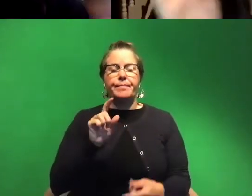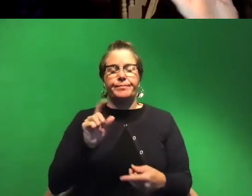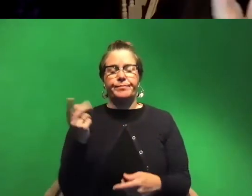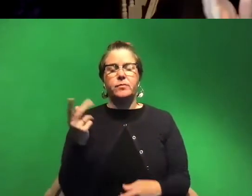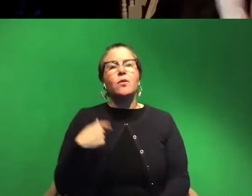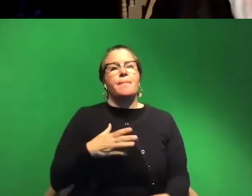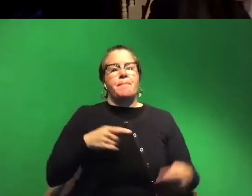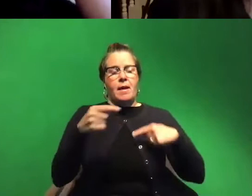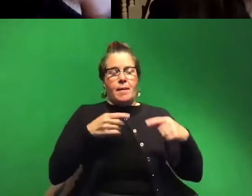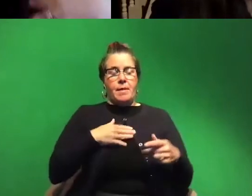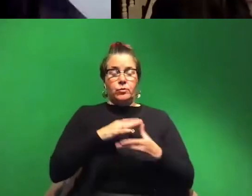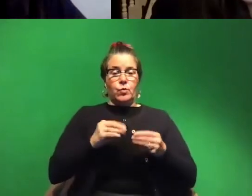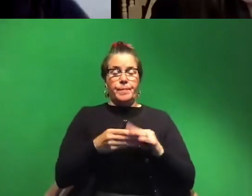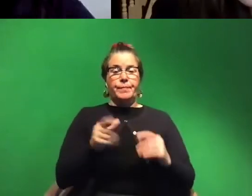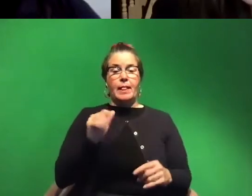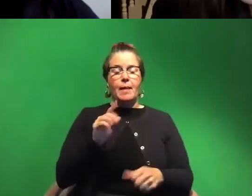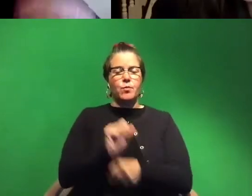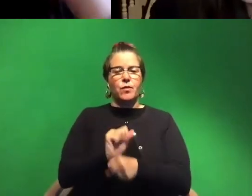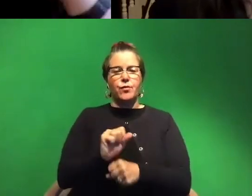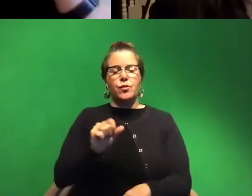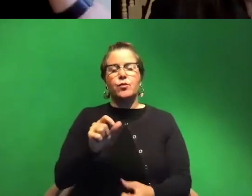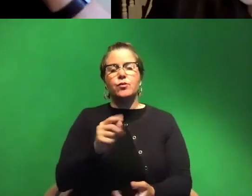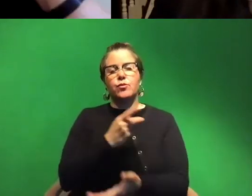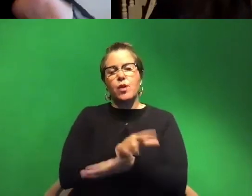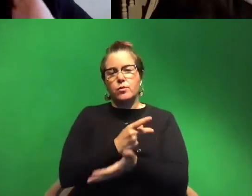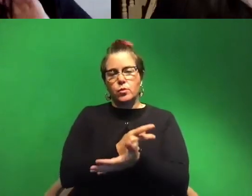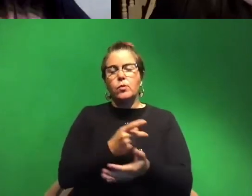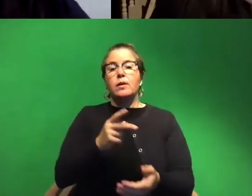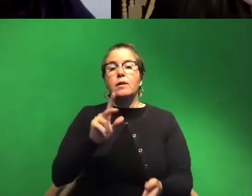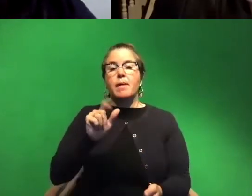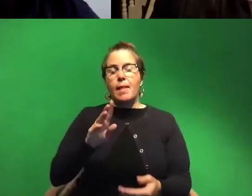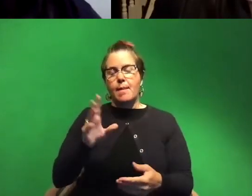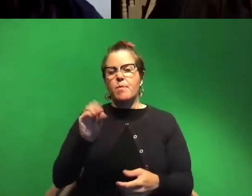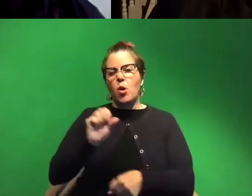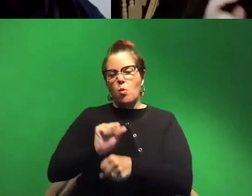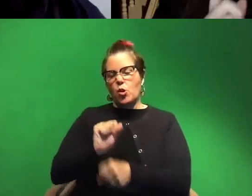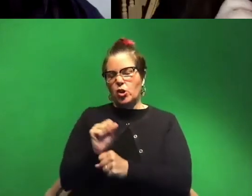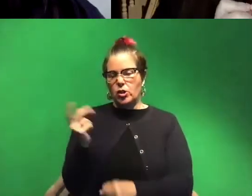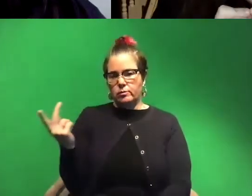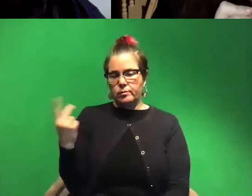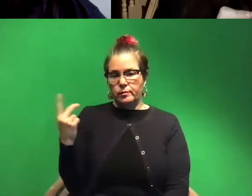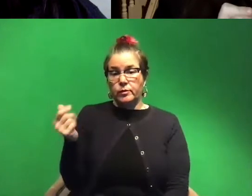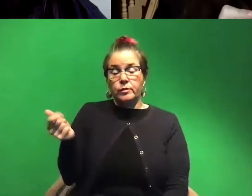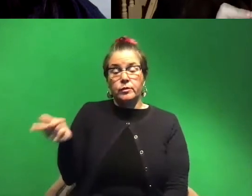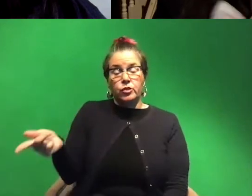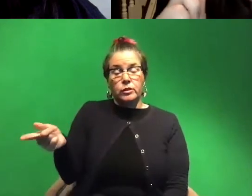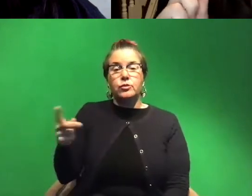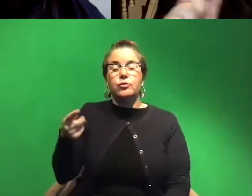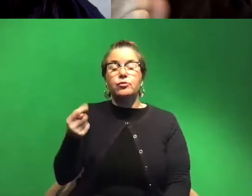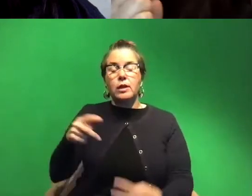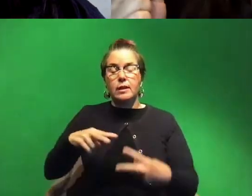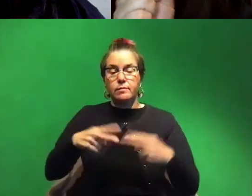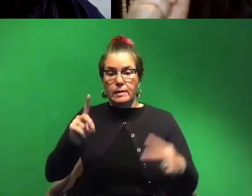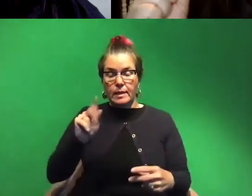backstory. The lab that I worked for in grad school, my lab mate, so my coworker basically, she was trying to get DNA out,